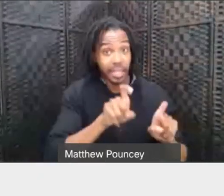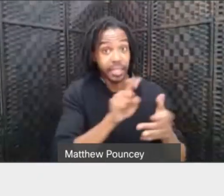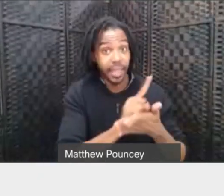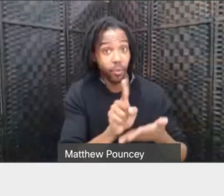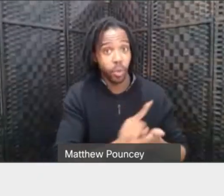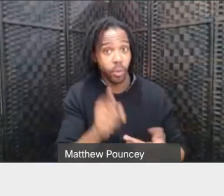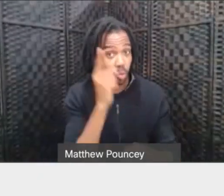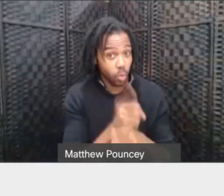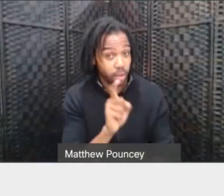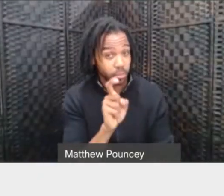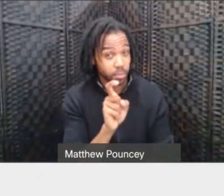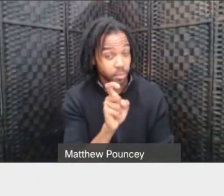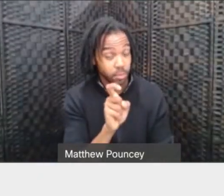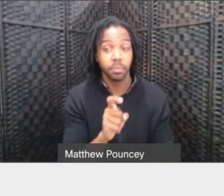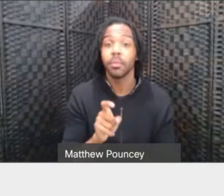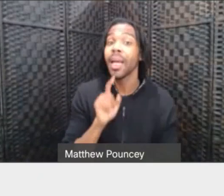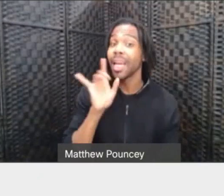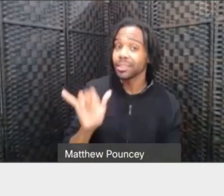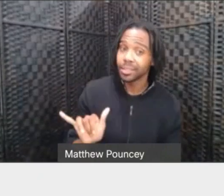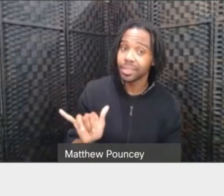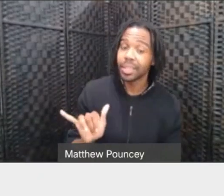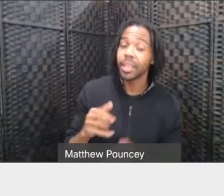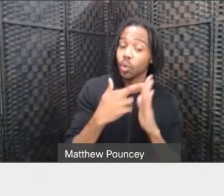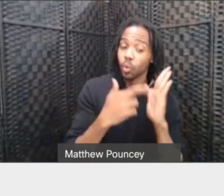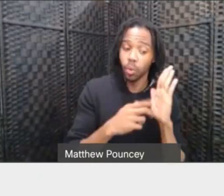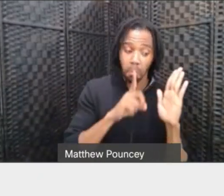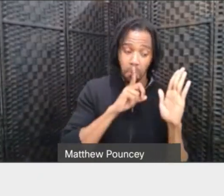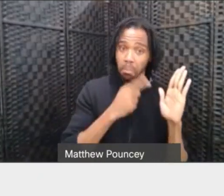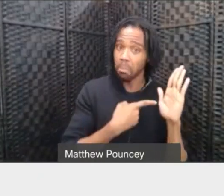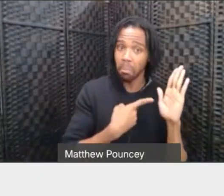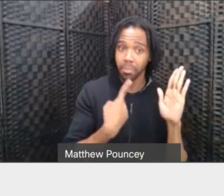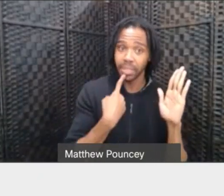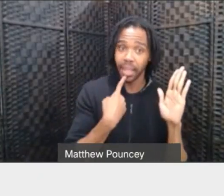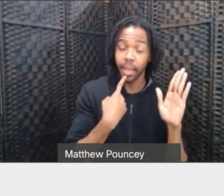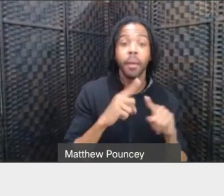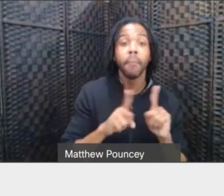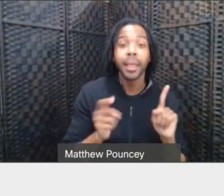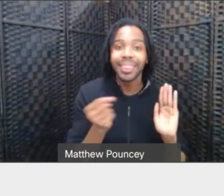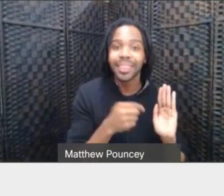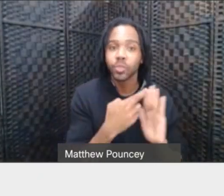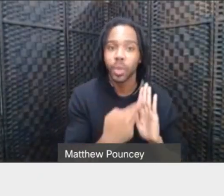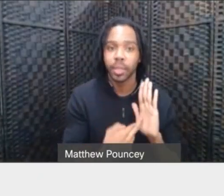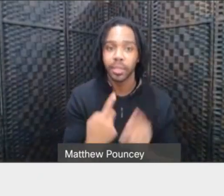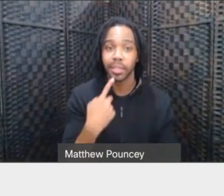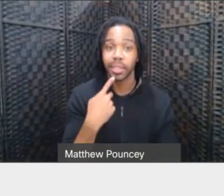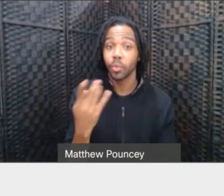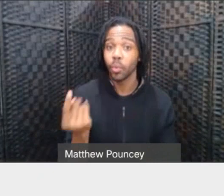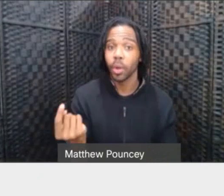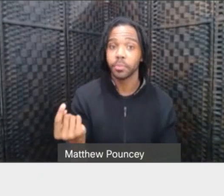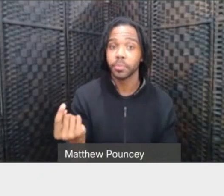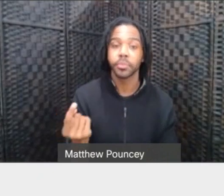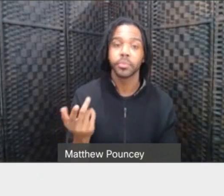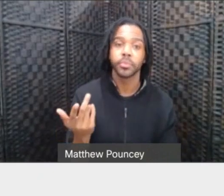And actually, the regulation does not say that, but what the regulation says is that